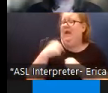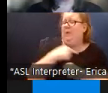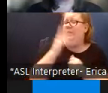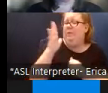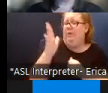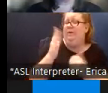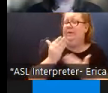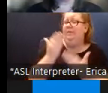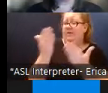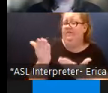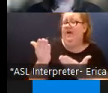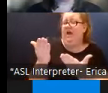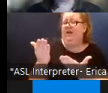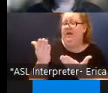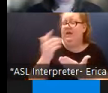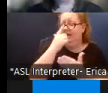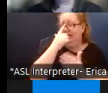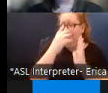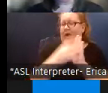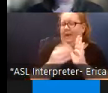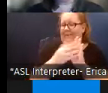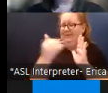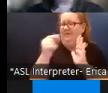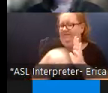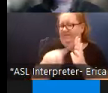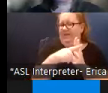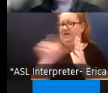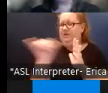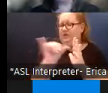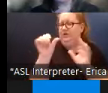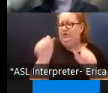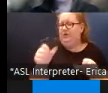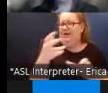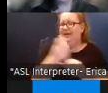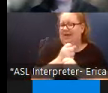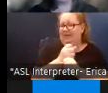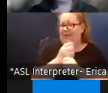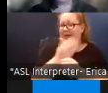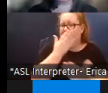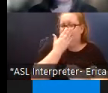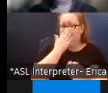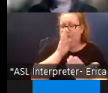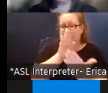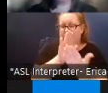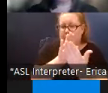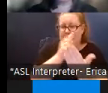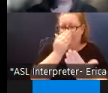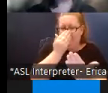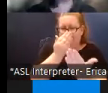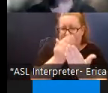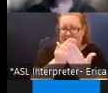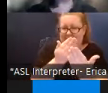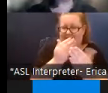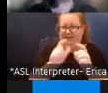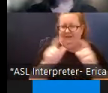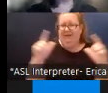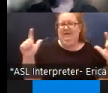providing, you know, after the meeting, copies of these too, so you can, like, you know, get them and zoom in. Perfect. To help that. Perfect.